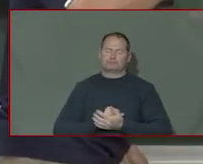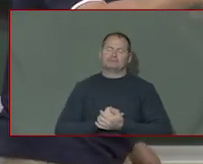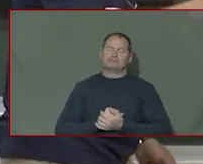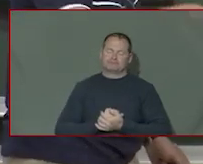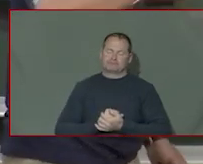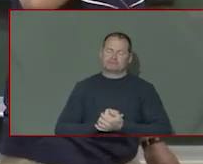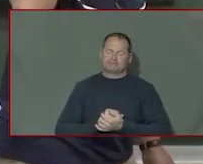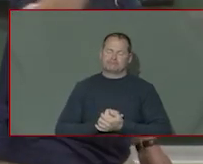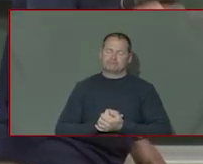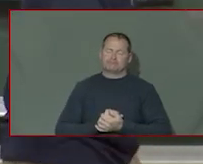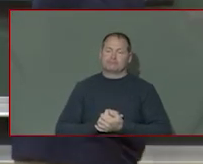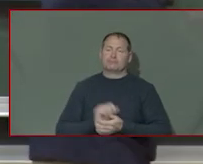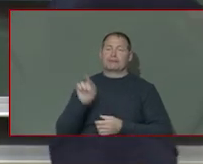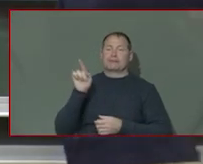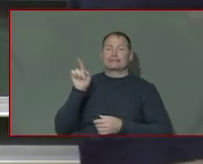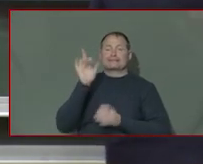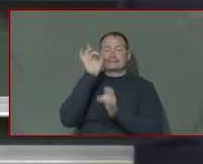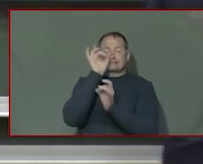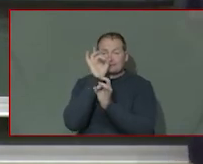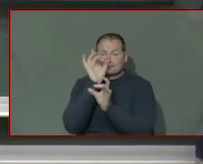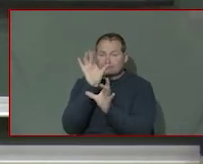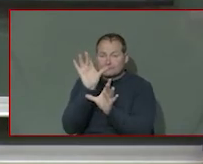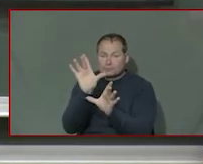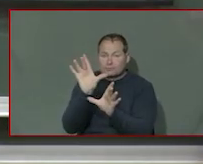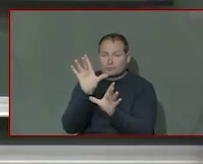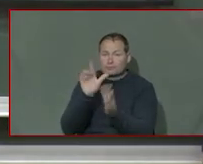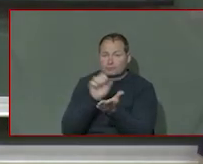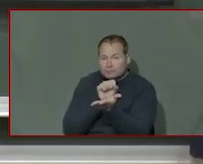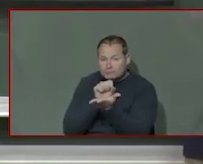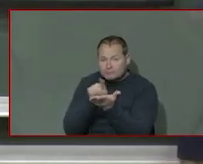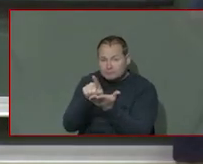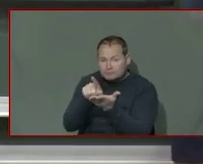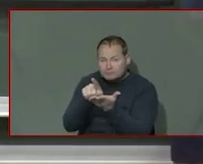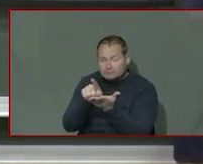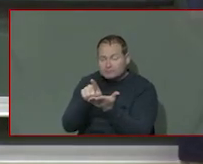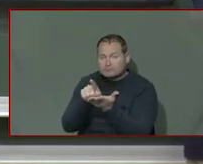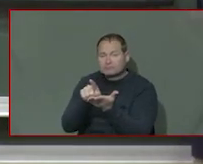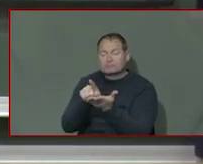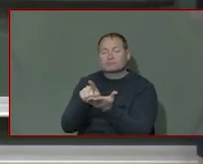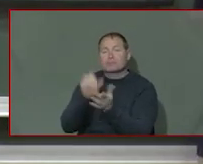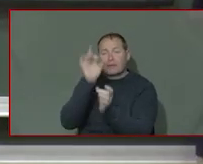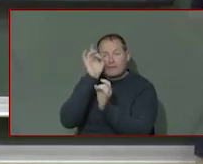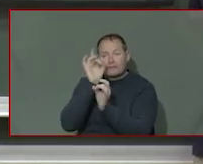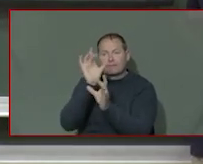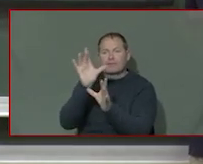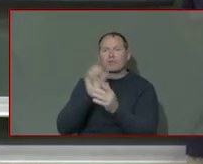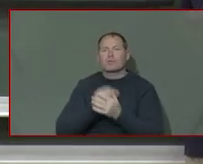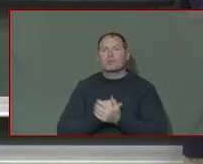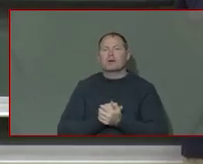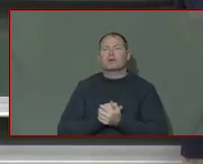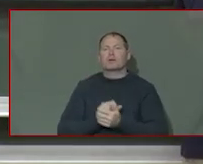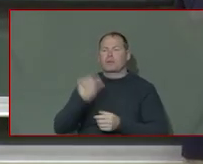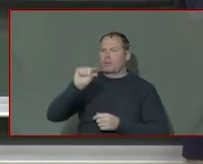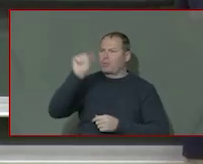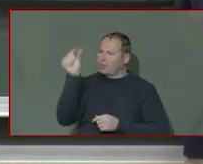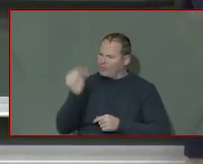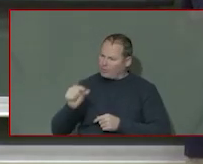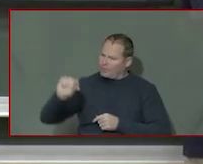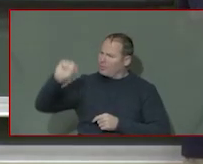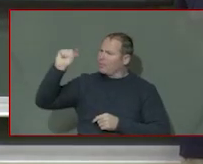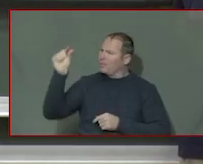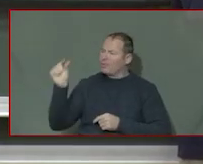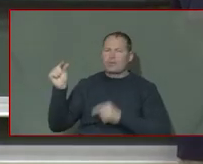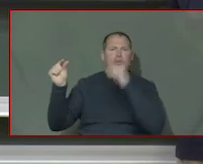it basically tells these tubes here. People, can you remember from grade 11, what do you call these tubes here that